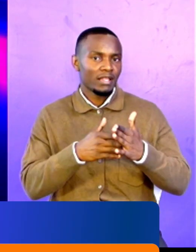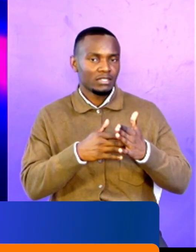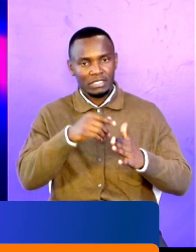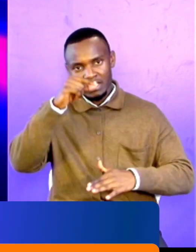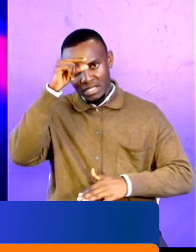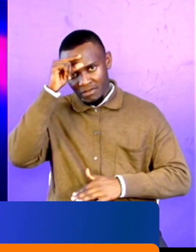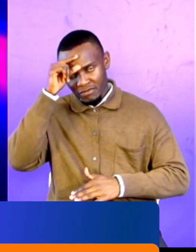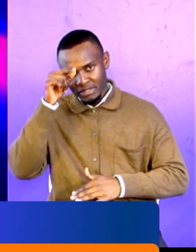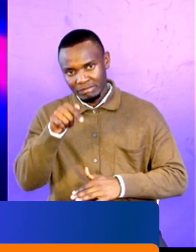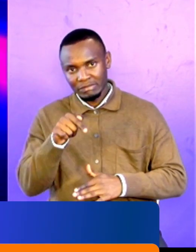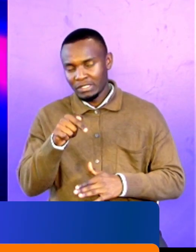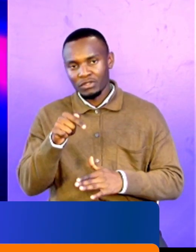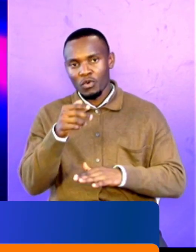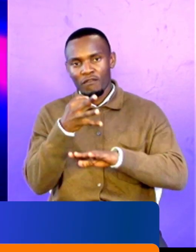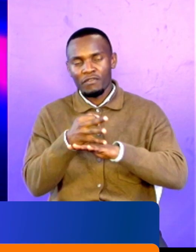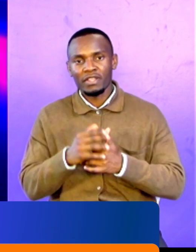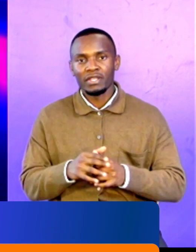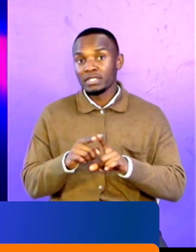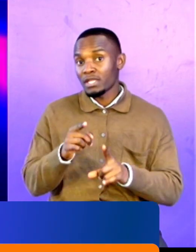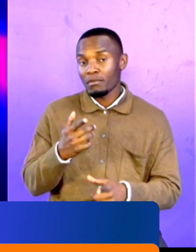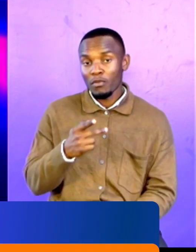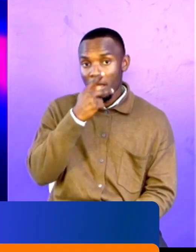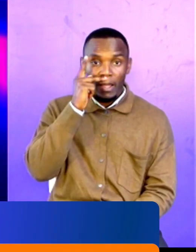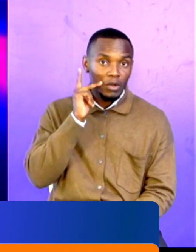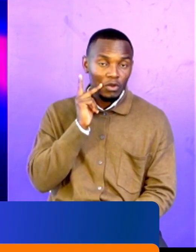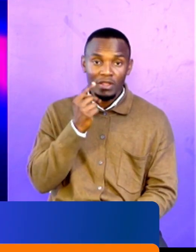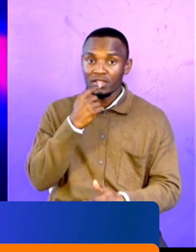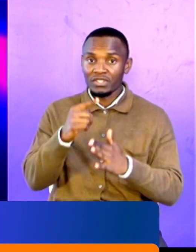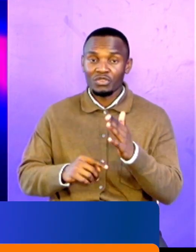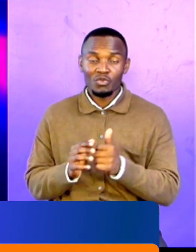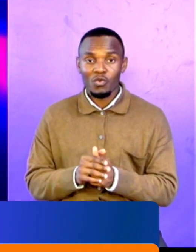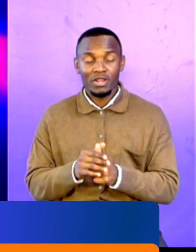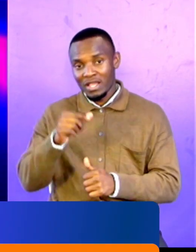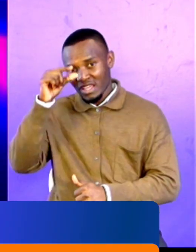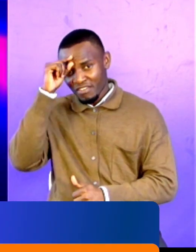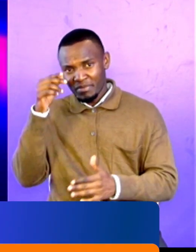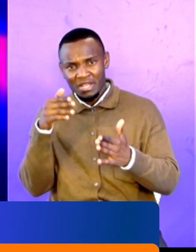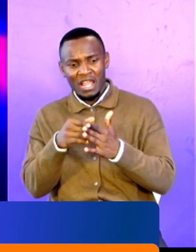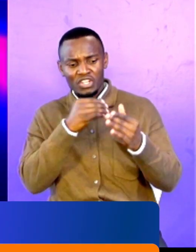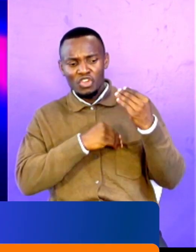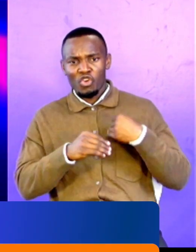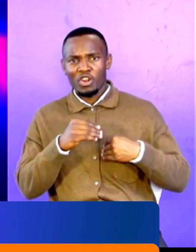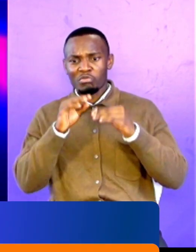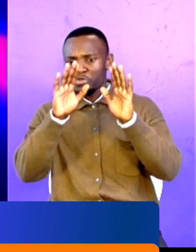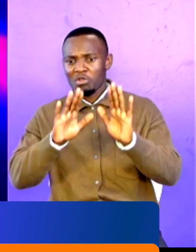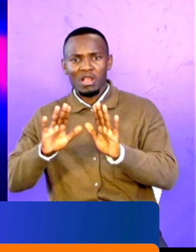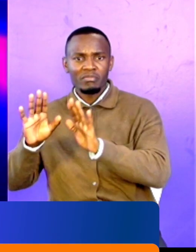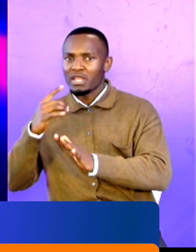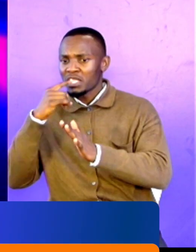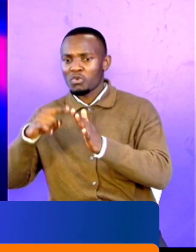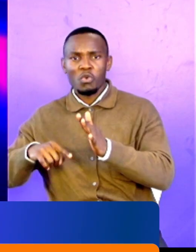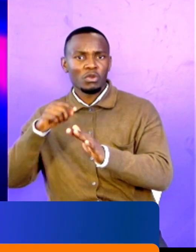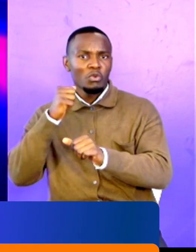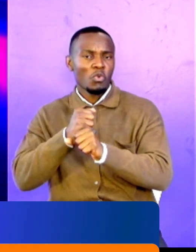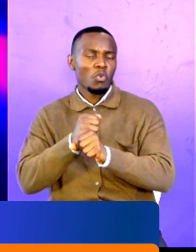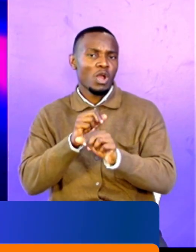Front leader Kalonzo Musyoka has criticized government's anti-corruption campaign, terming it ineffective. Kalonzo says